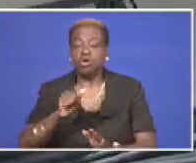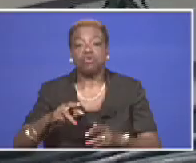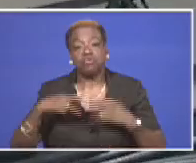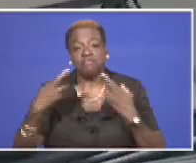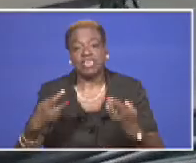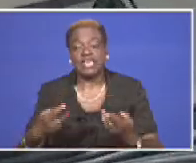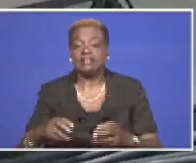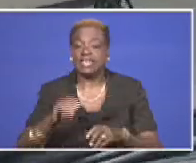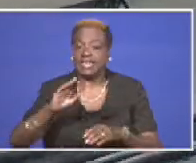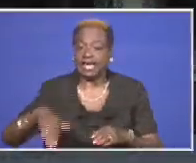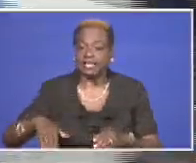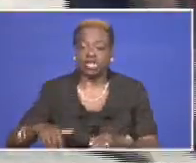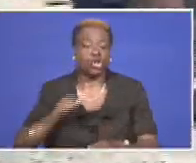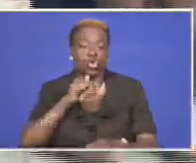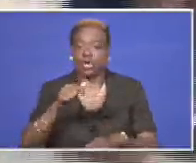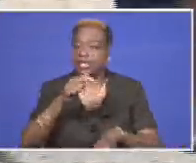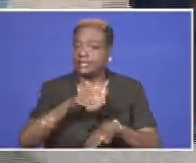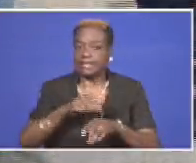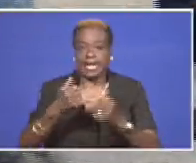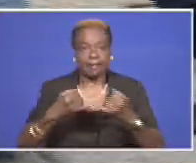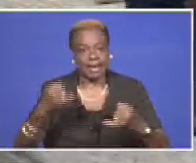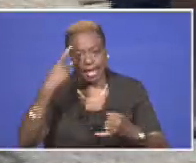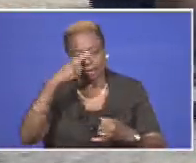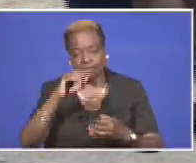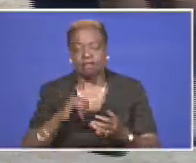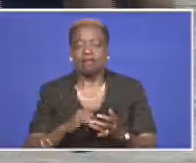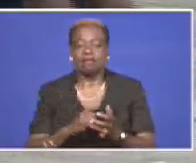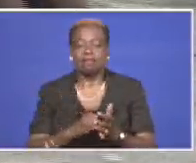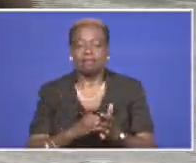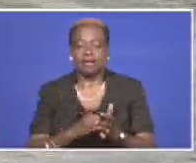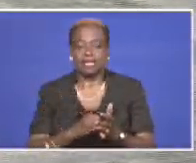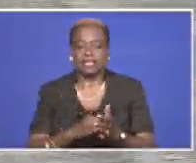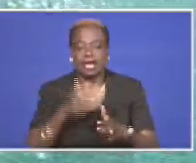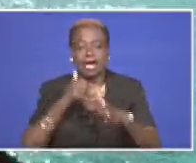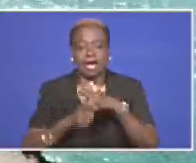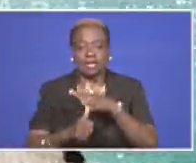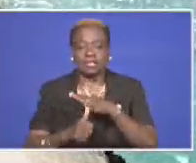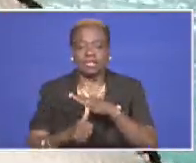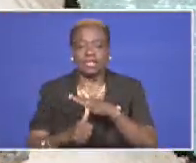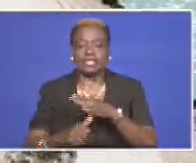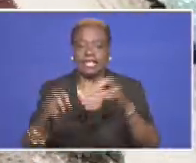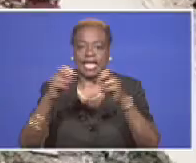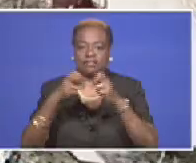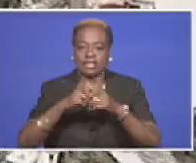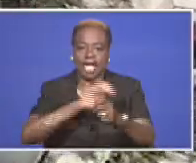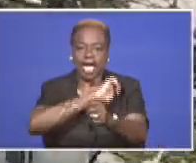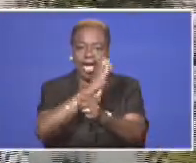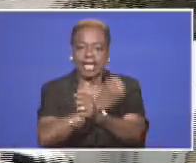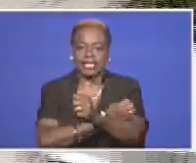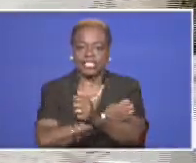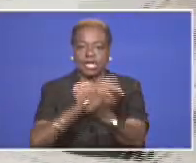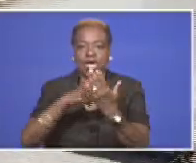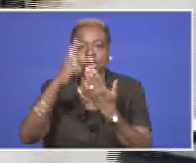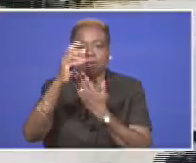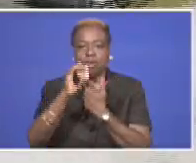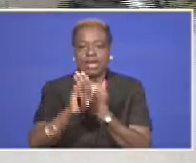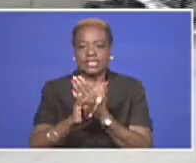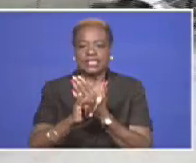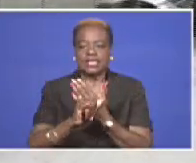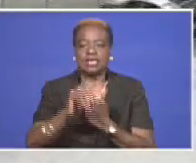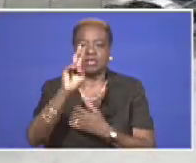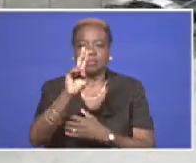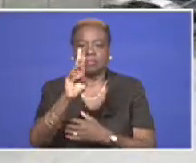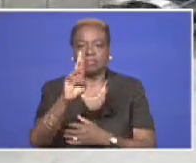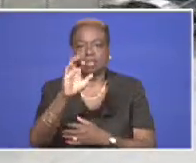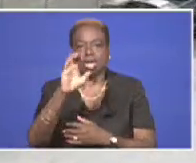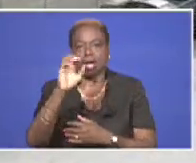there a timeline for the completion of the probe. Now, under its electricity energy policy, U.R.C.A. indicates that one of its